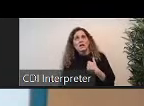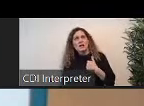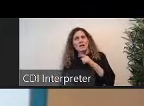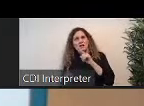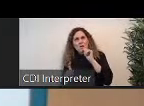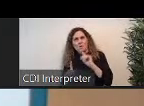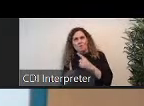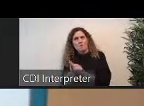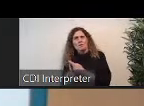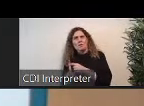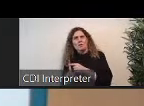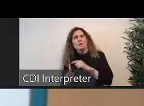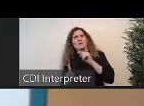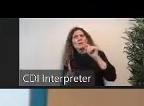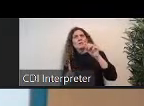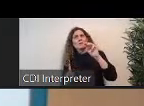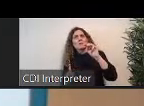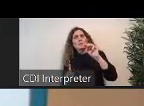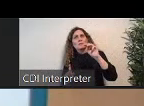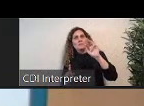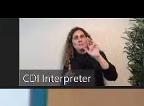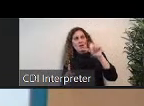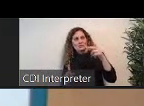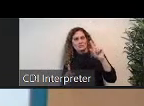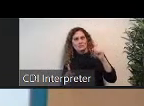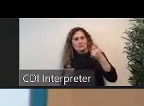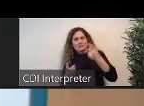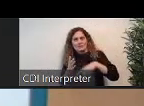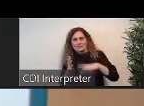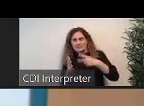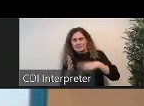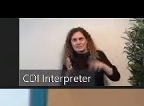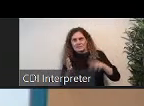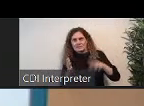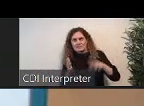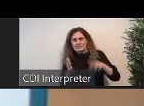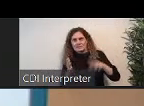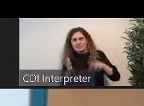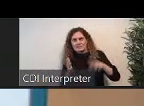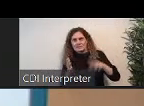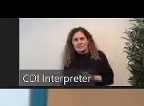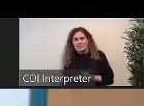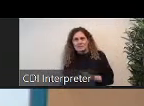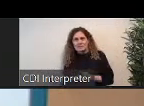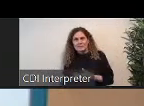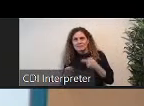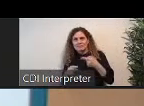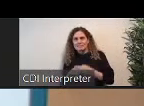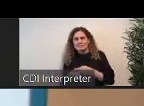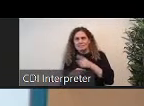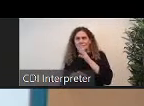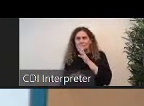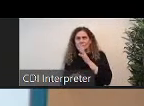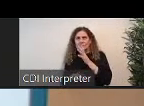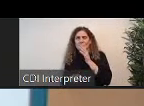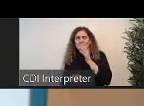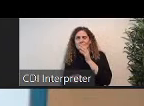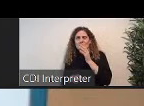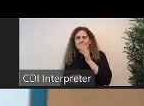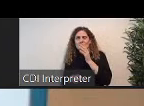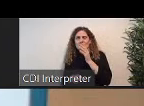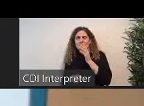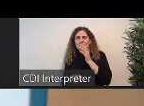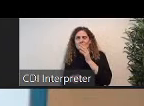March 1st, and it's very real that other groups might be eligible and we don't have additional vaccine, it's becoming a little bit